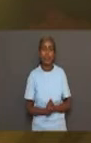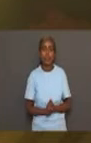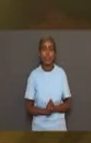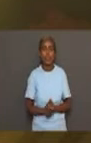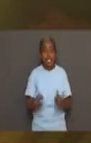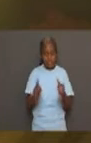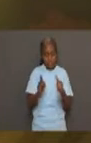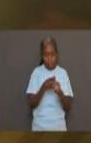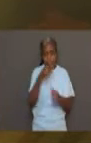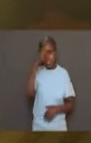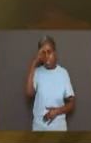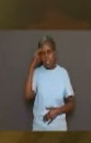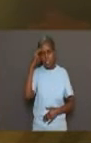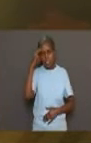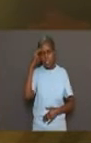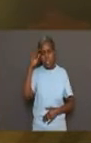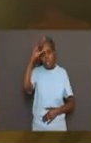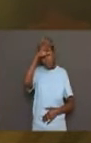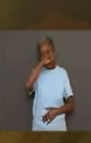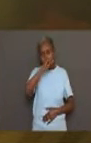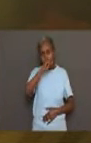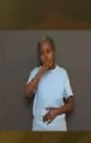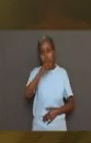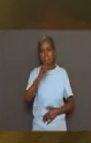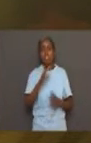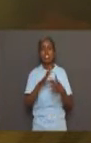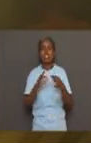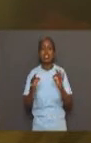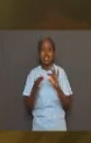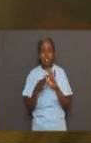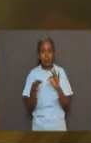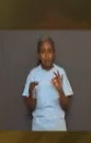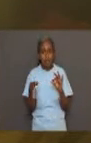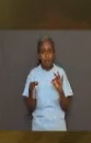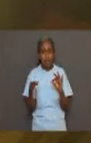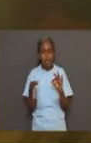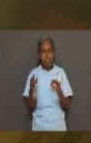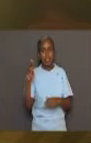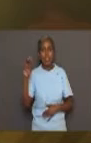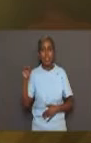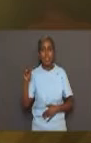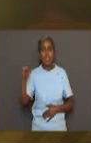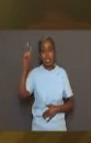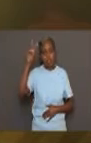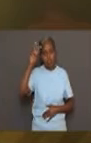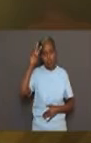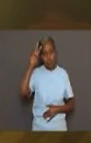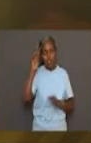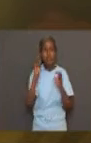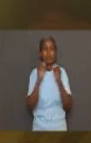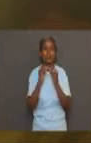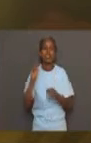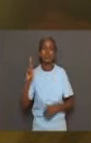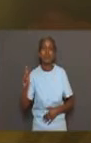The first case assumes that the statement that n squared